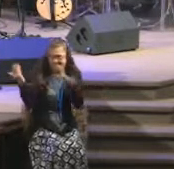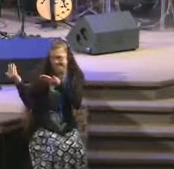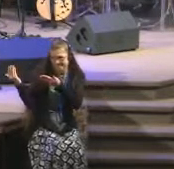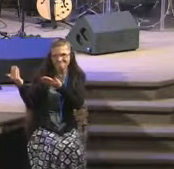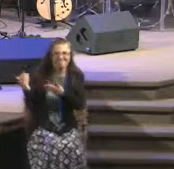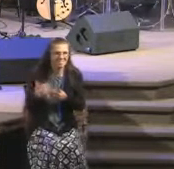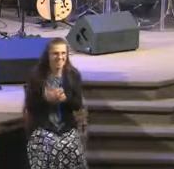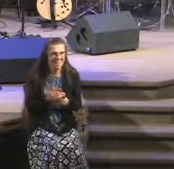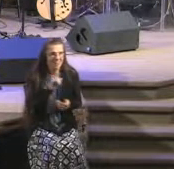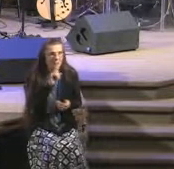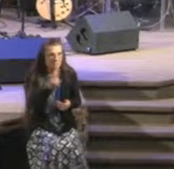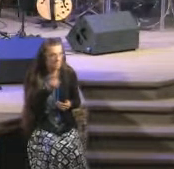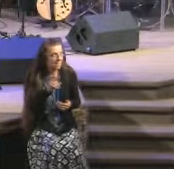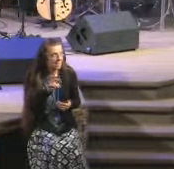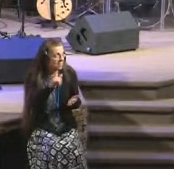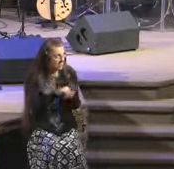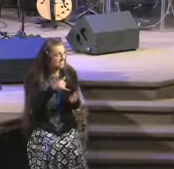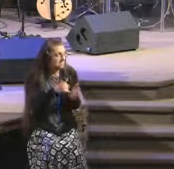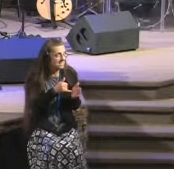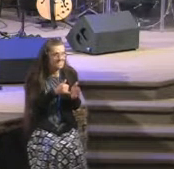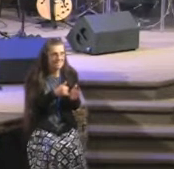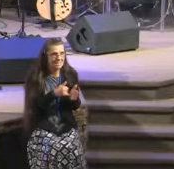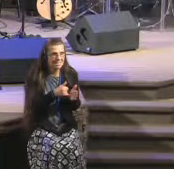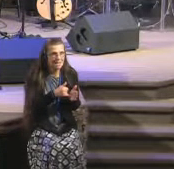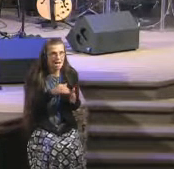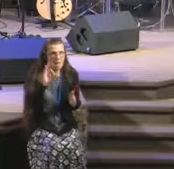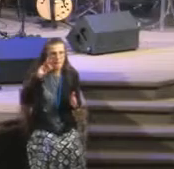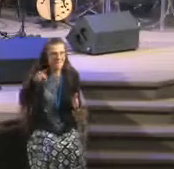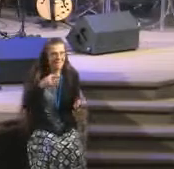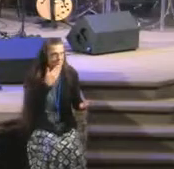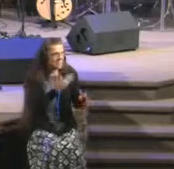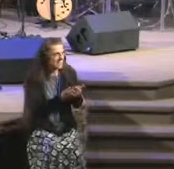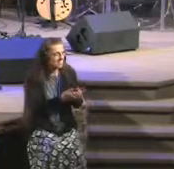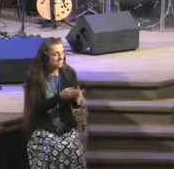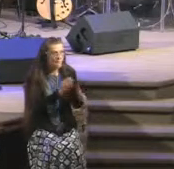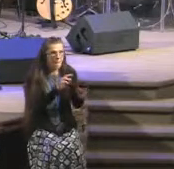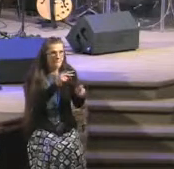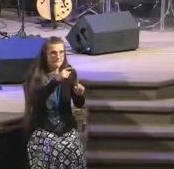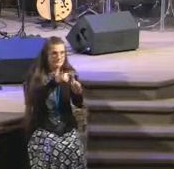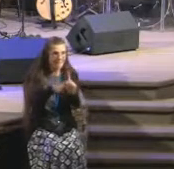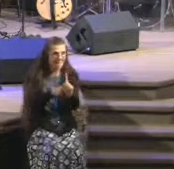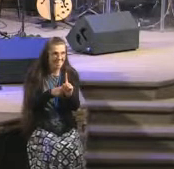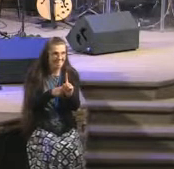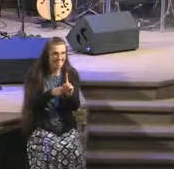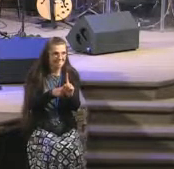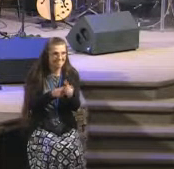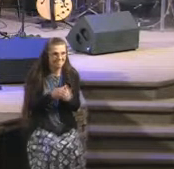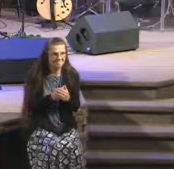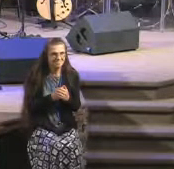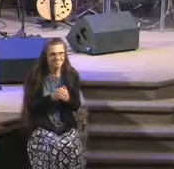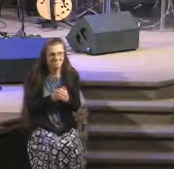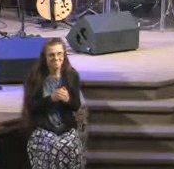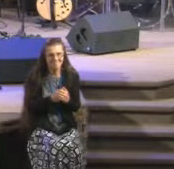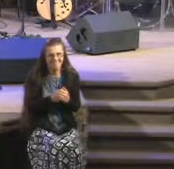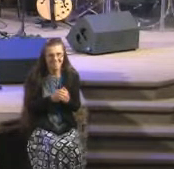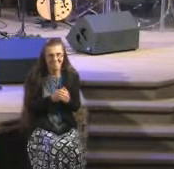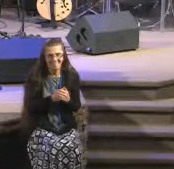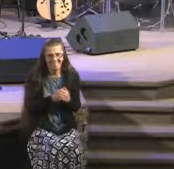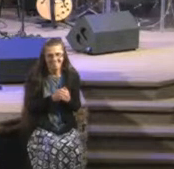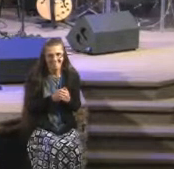And I will tell you that this is Pastor Appreciation Month. Some of you saw the text or